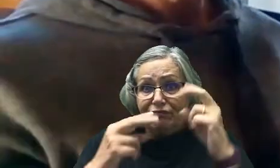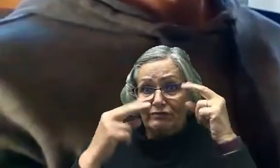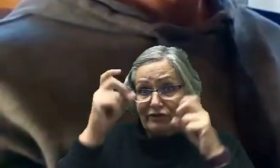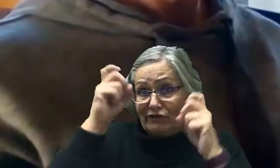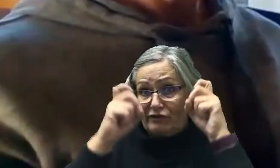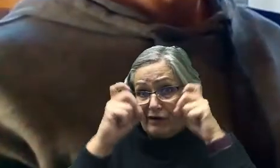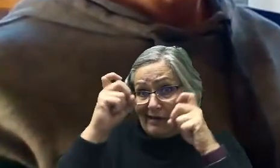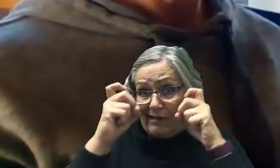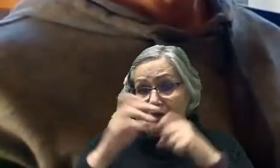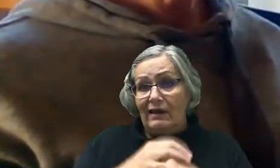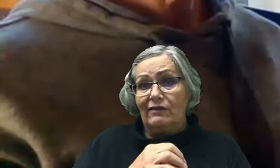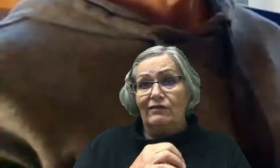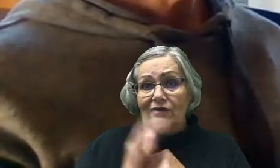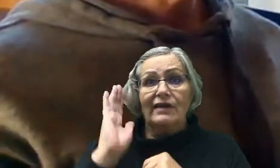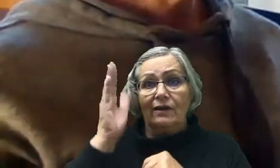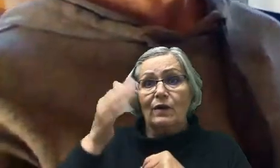said Morris.